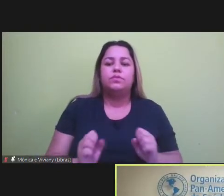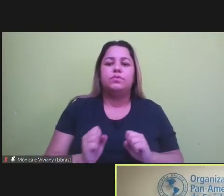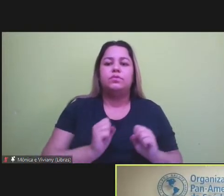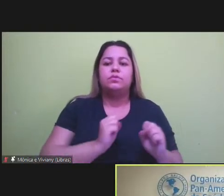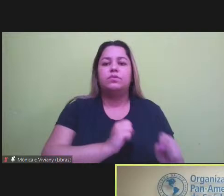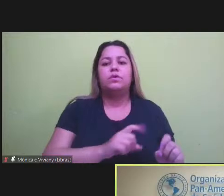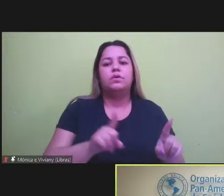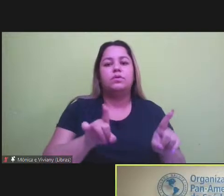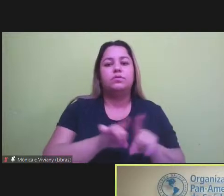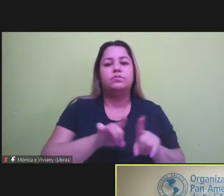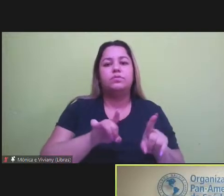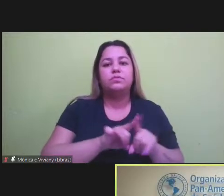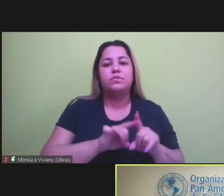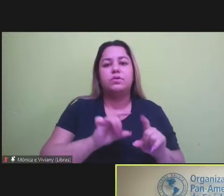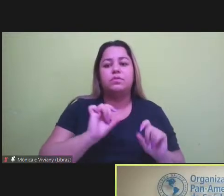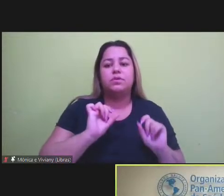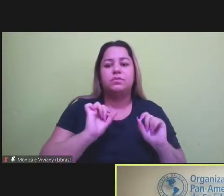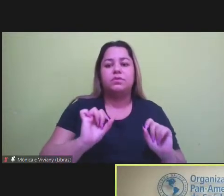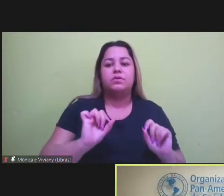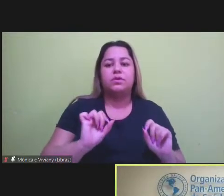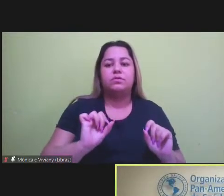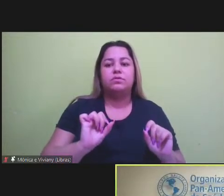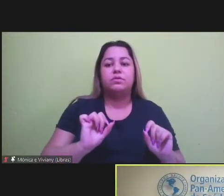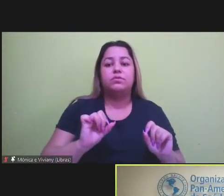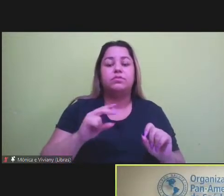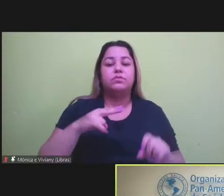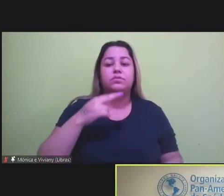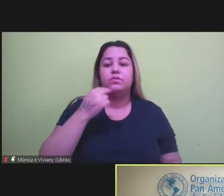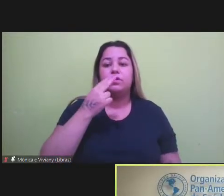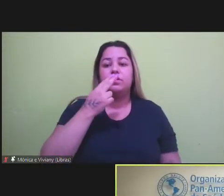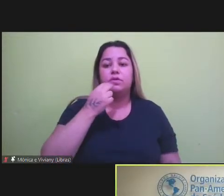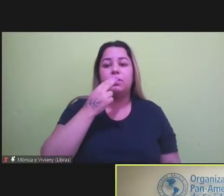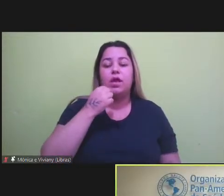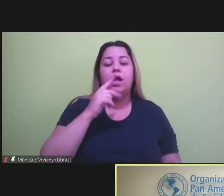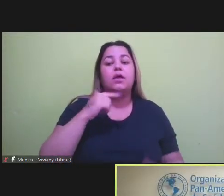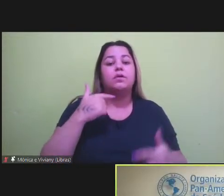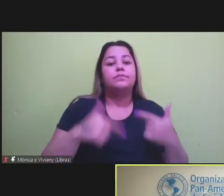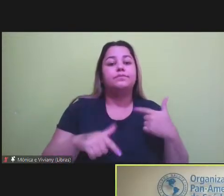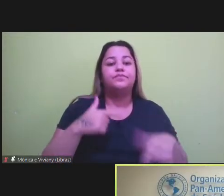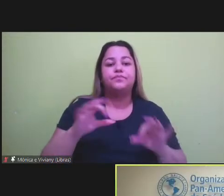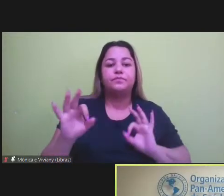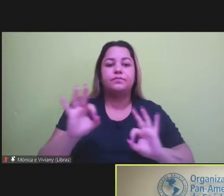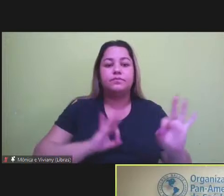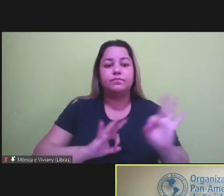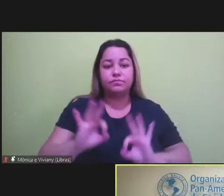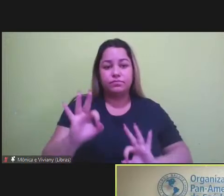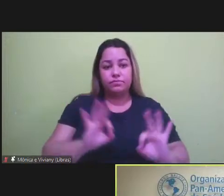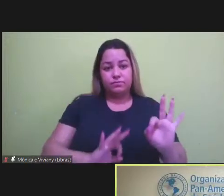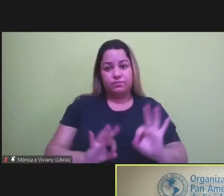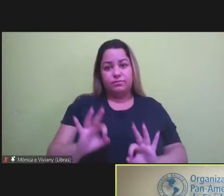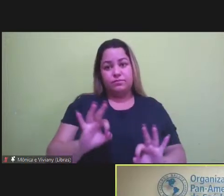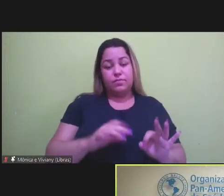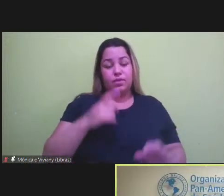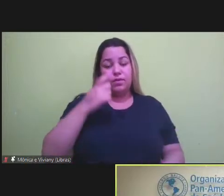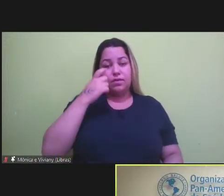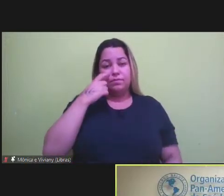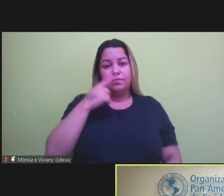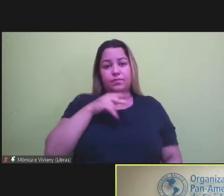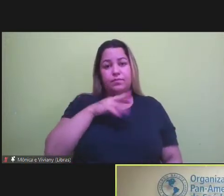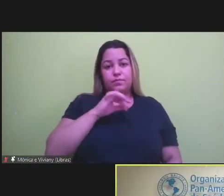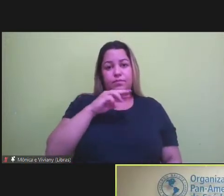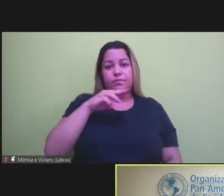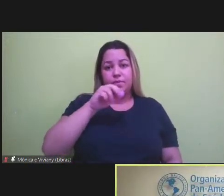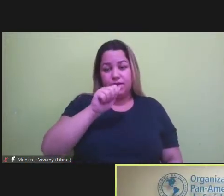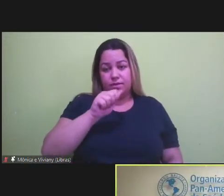can help in the construction of an integrating model for the actions for food and nutrition in the procedure of work in the organization of primary